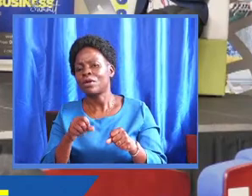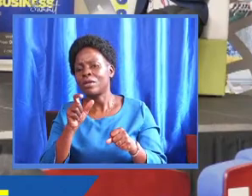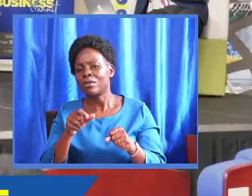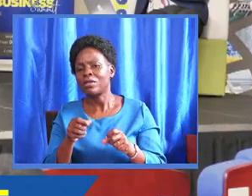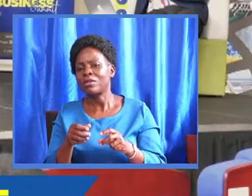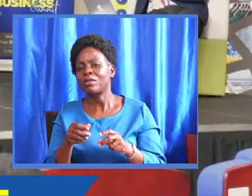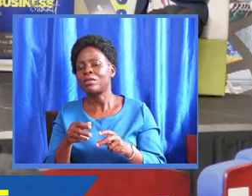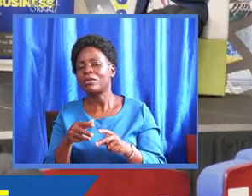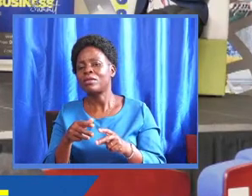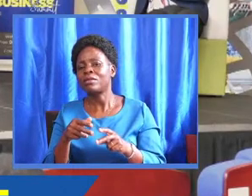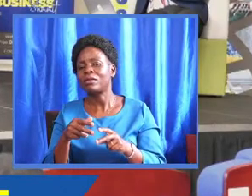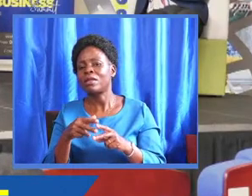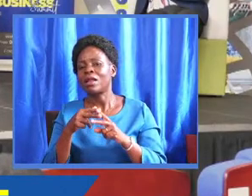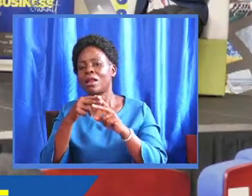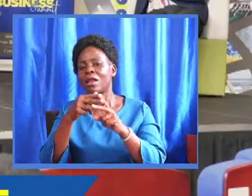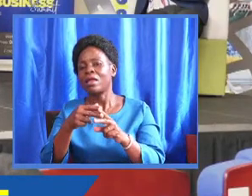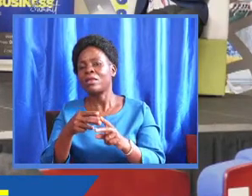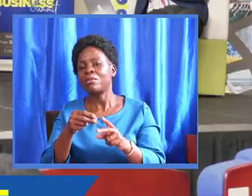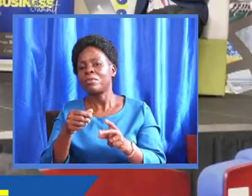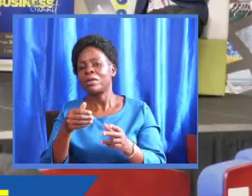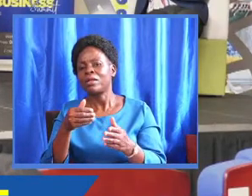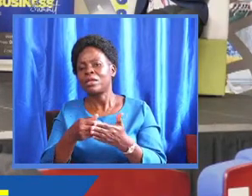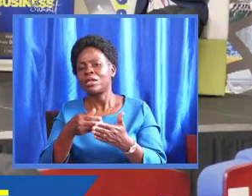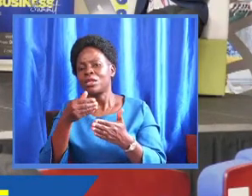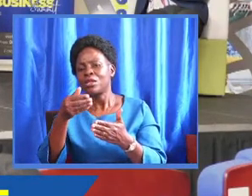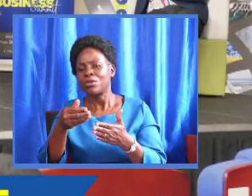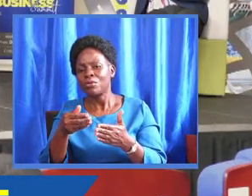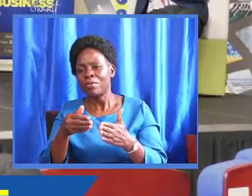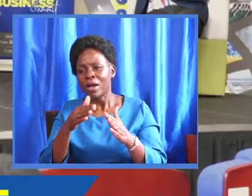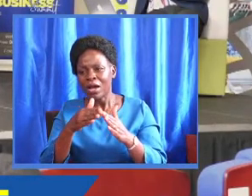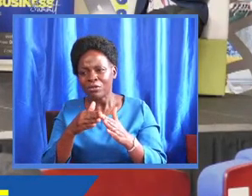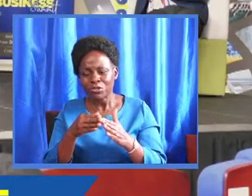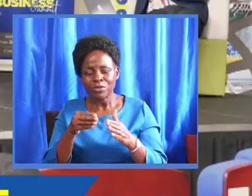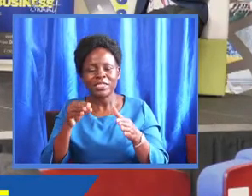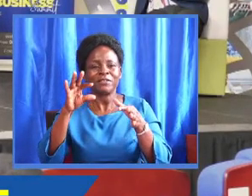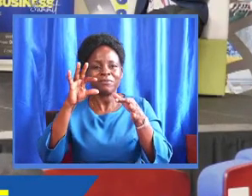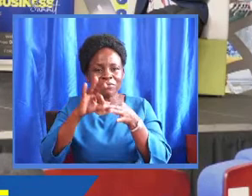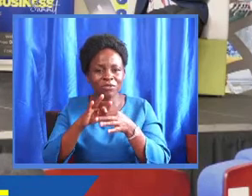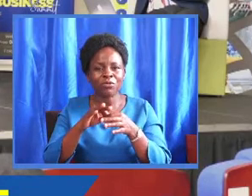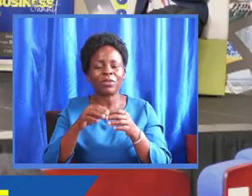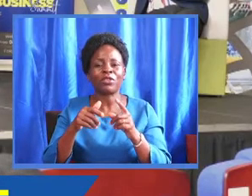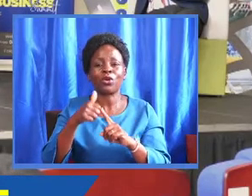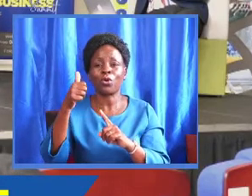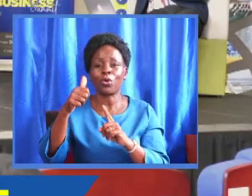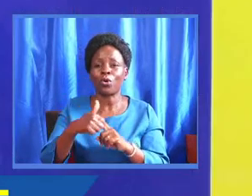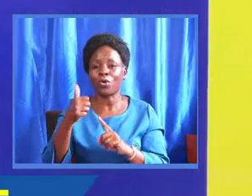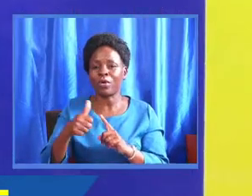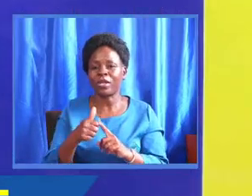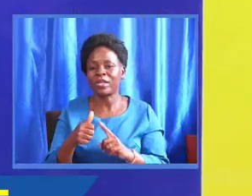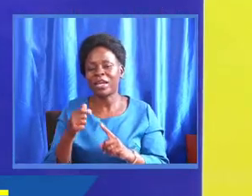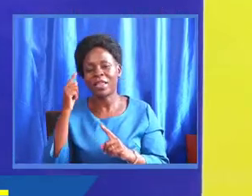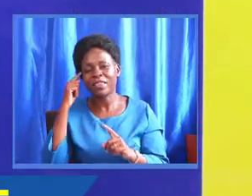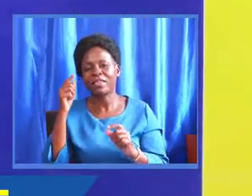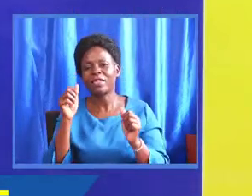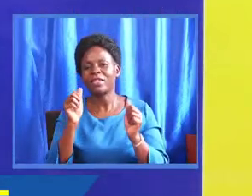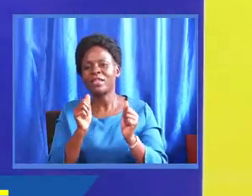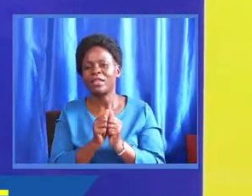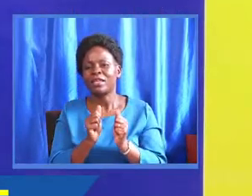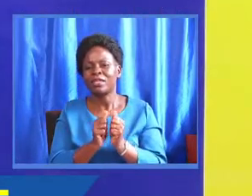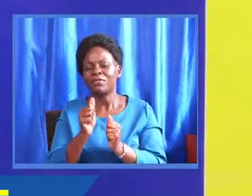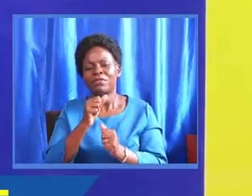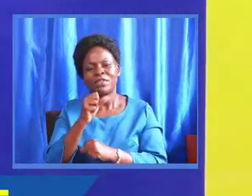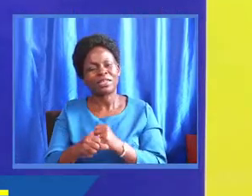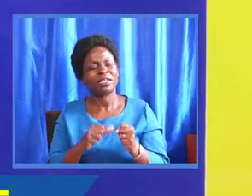to buy housing which fits in with your rental payment, then I think 10, 15 years is not a long